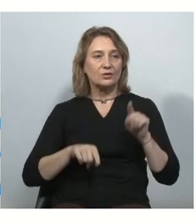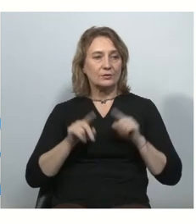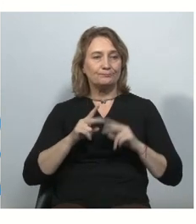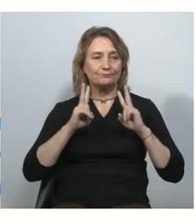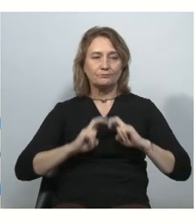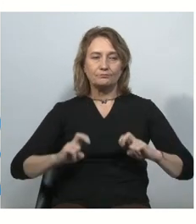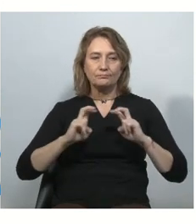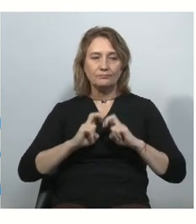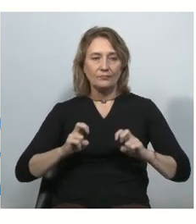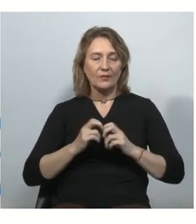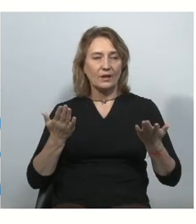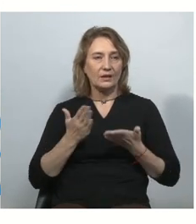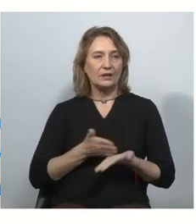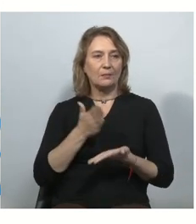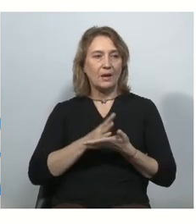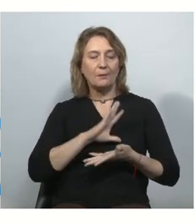you can see